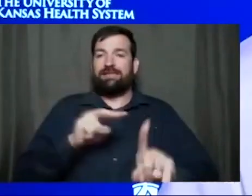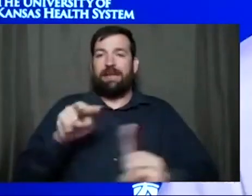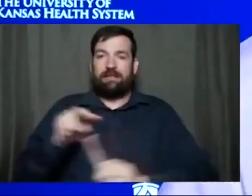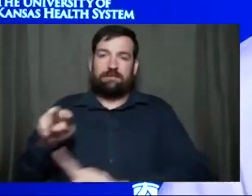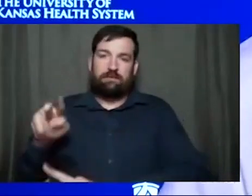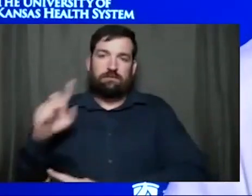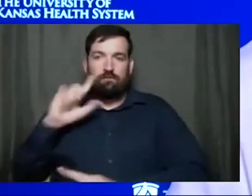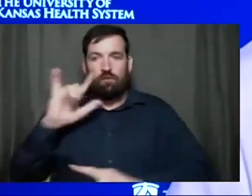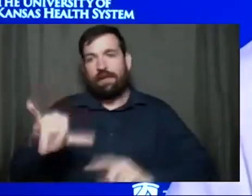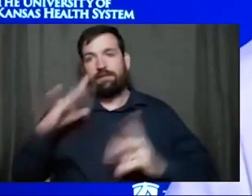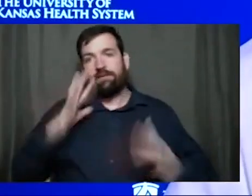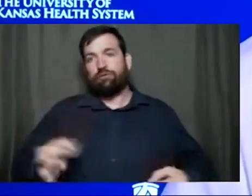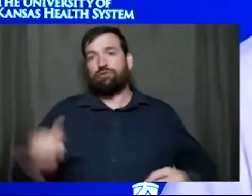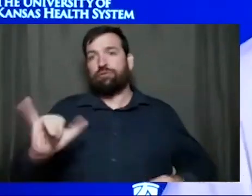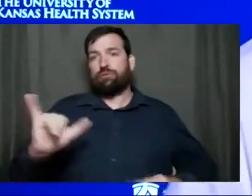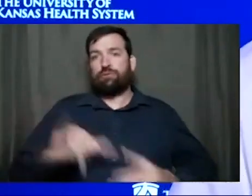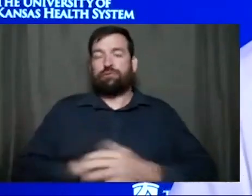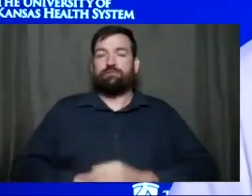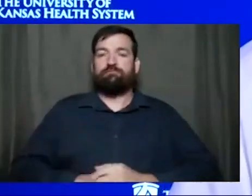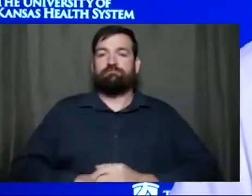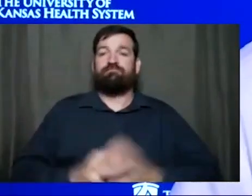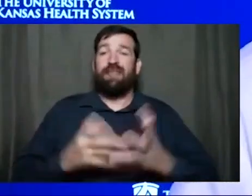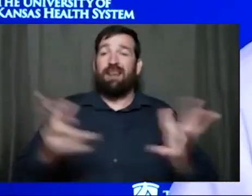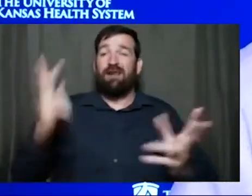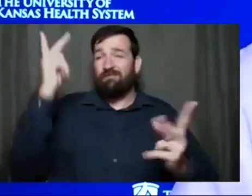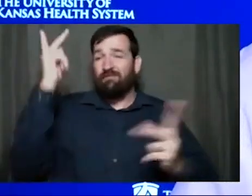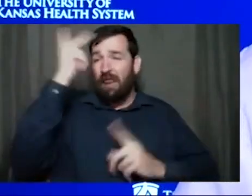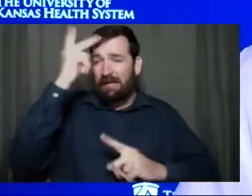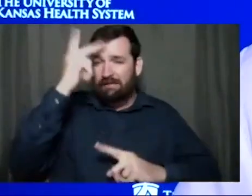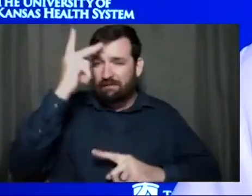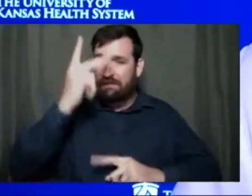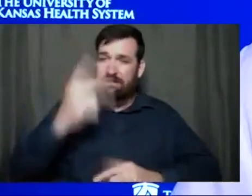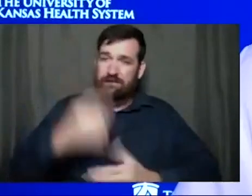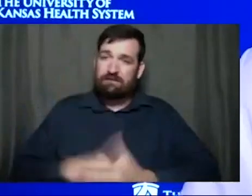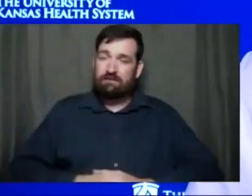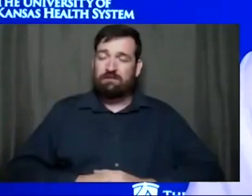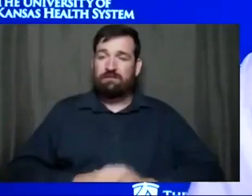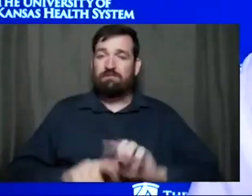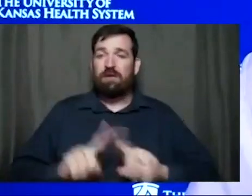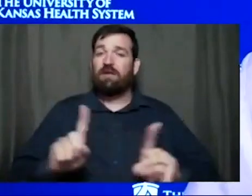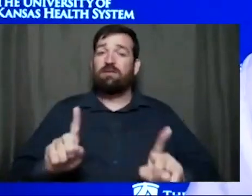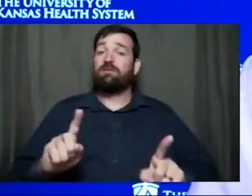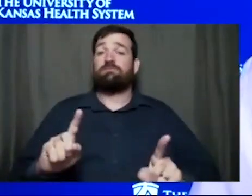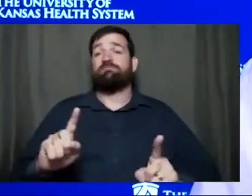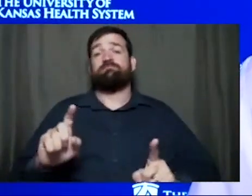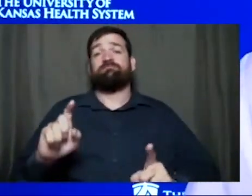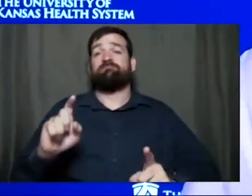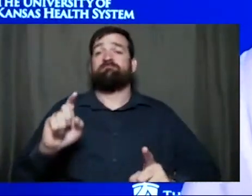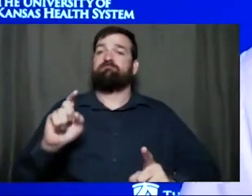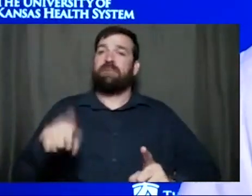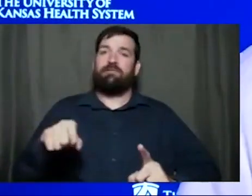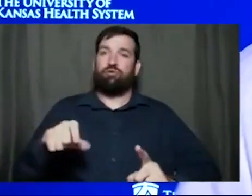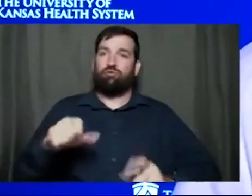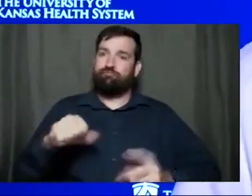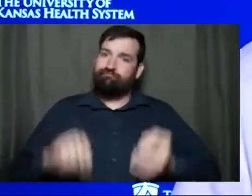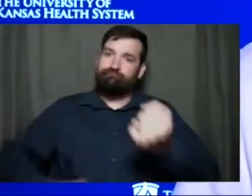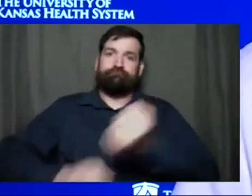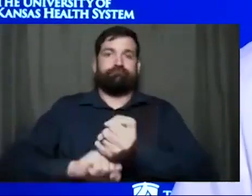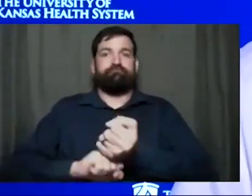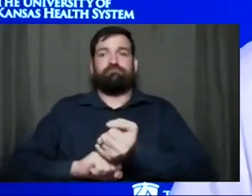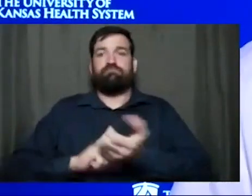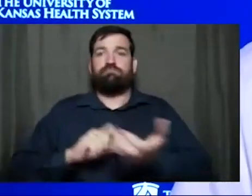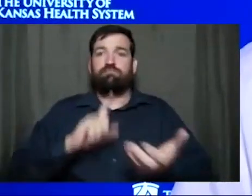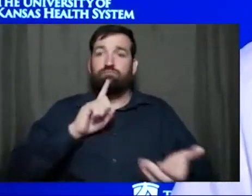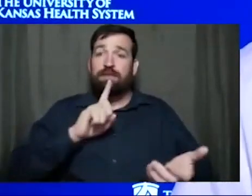making. It's a lot of philosophy with the politics wrapped up in that. But I think we just have to continue to endorse really all